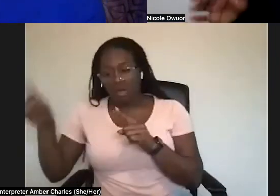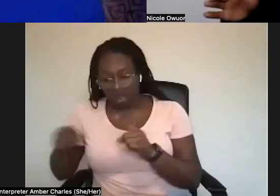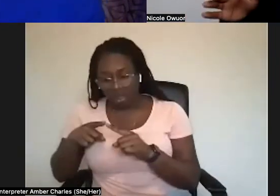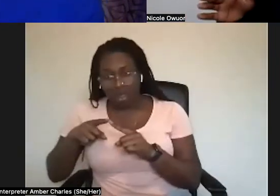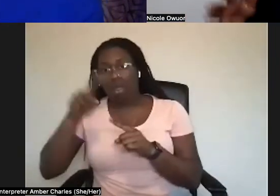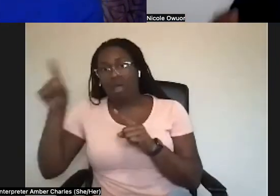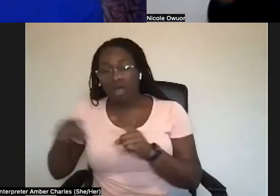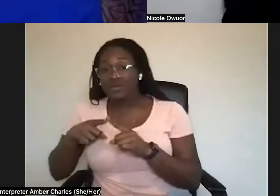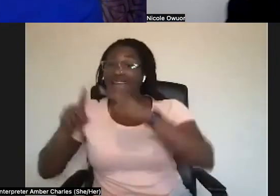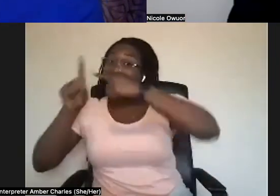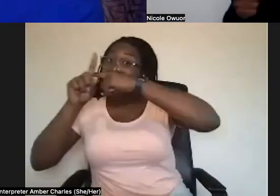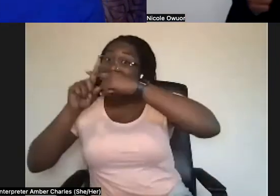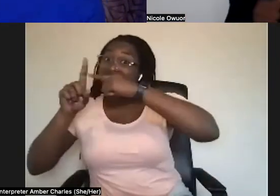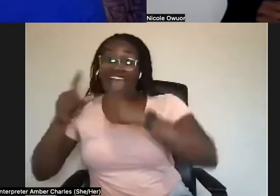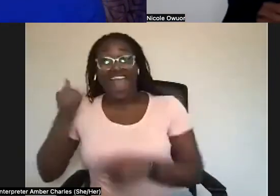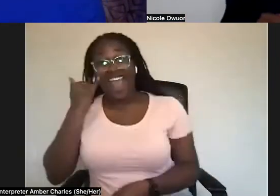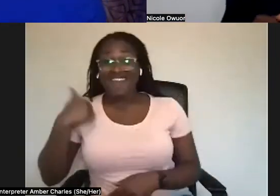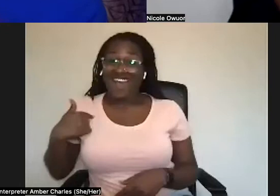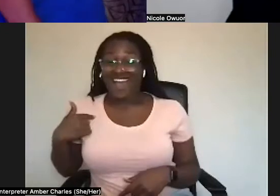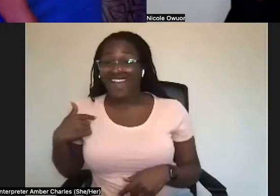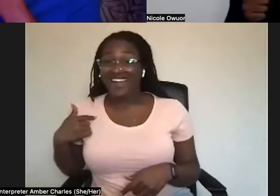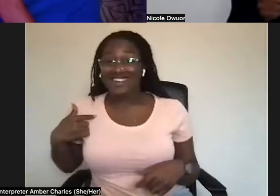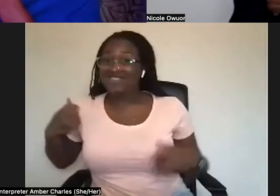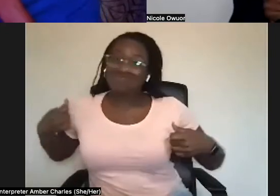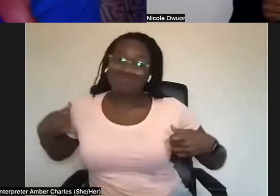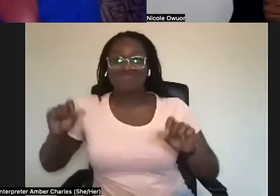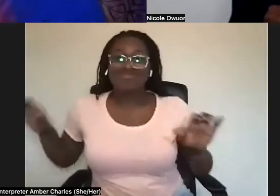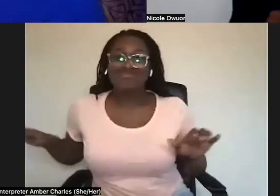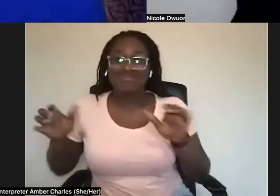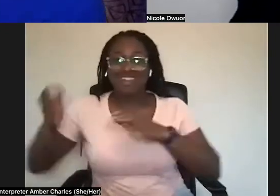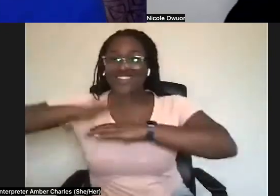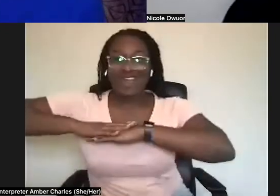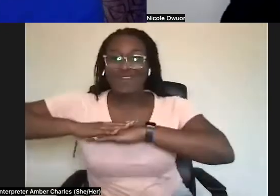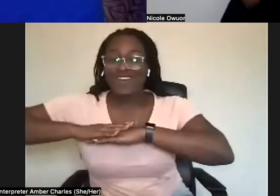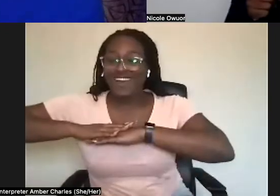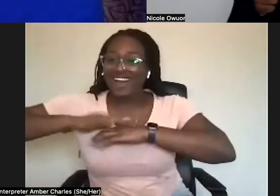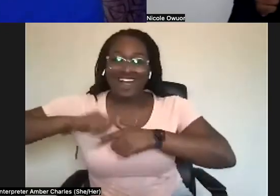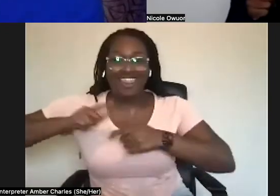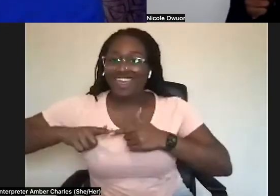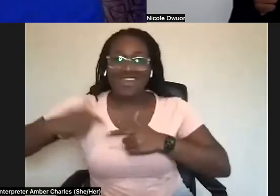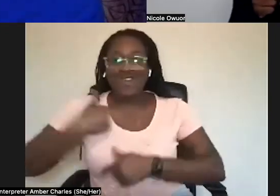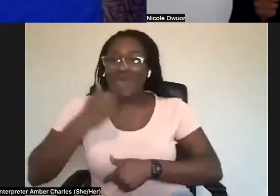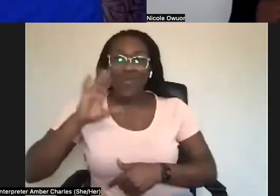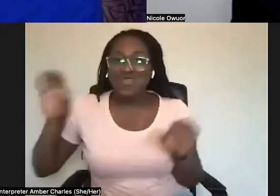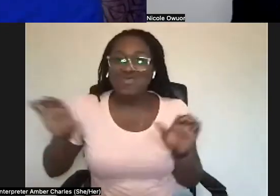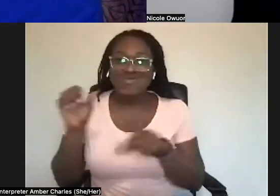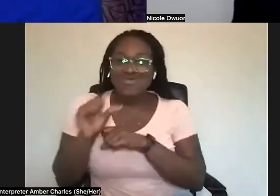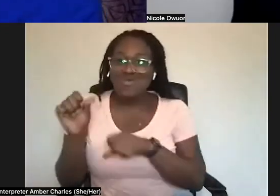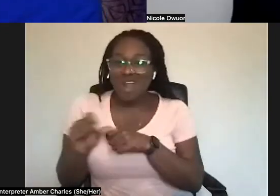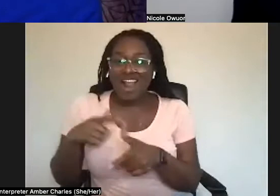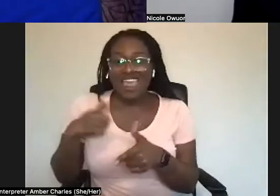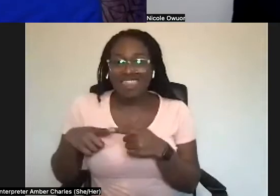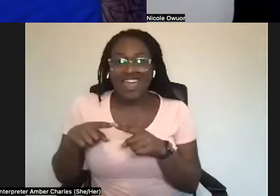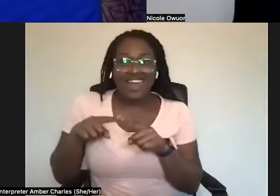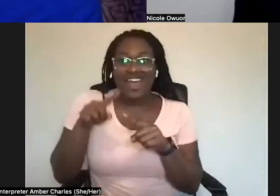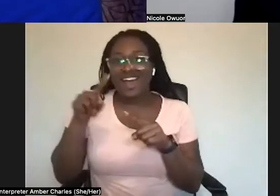optimism that as long as I am at the table, then we're going to do this work. And then, you know, when